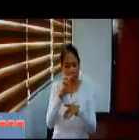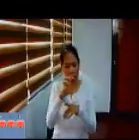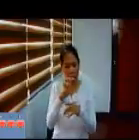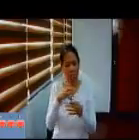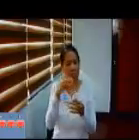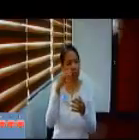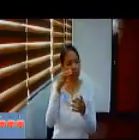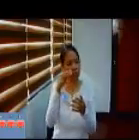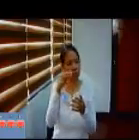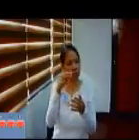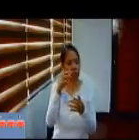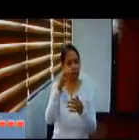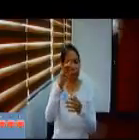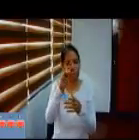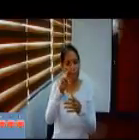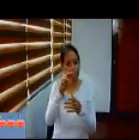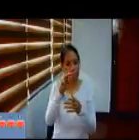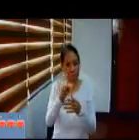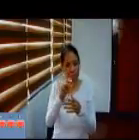at just